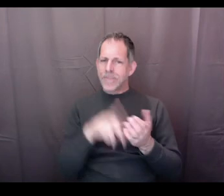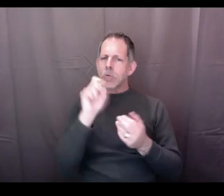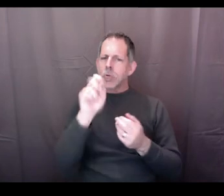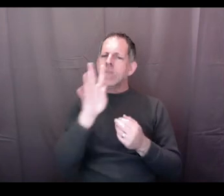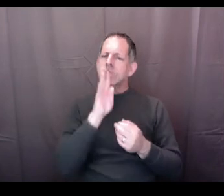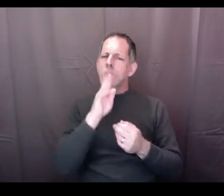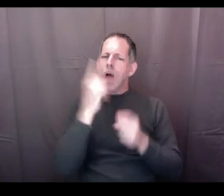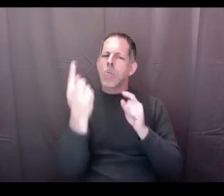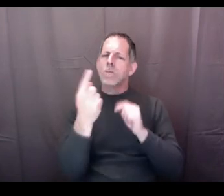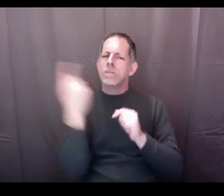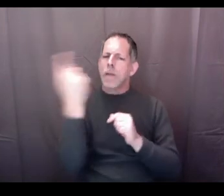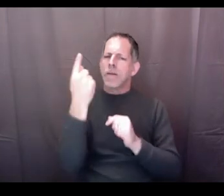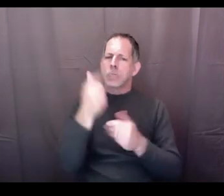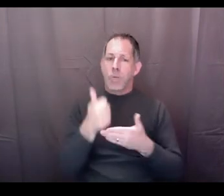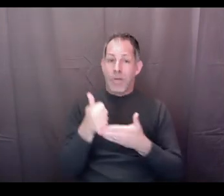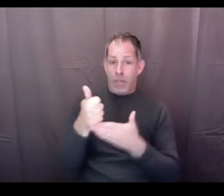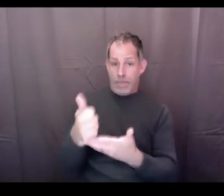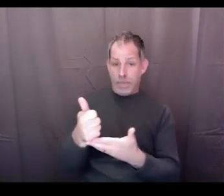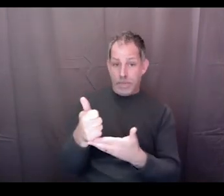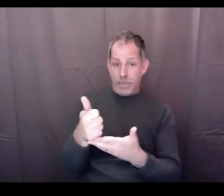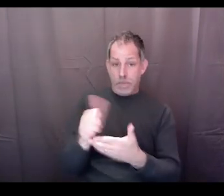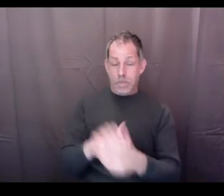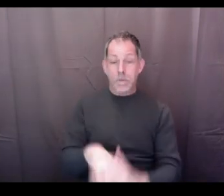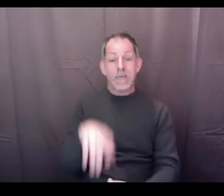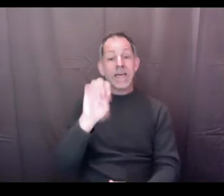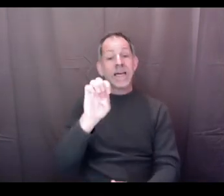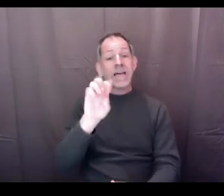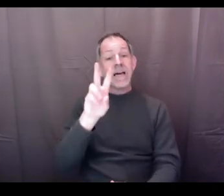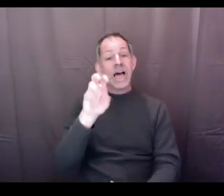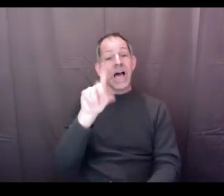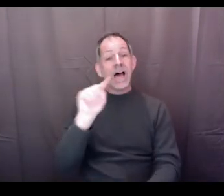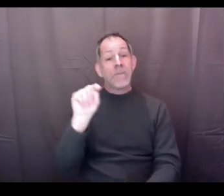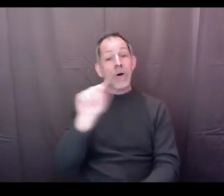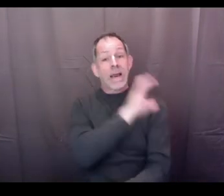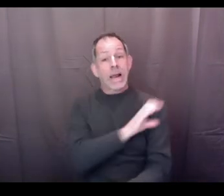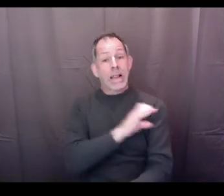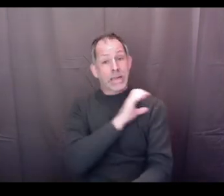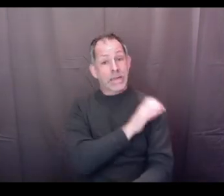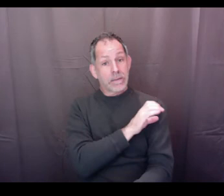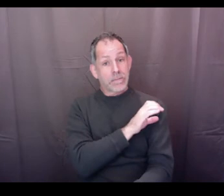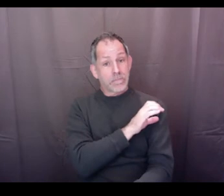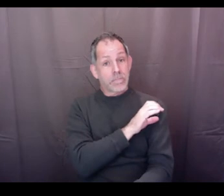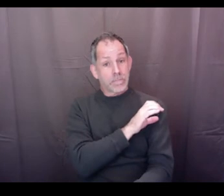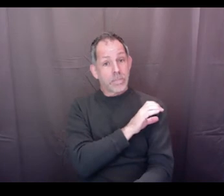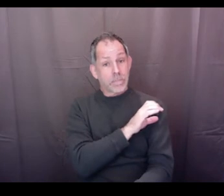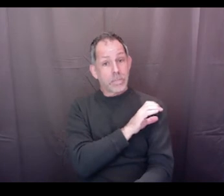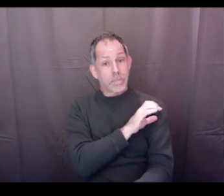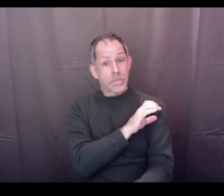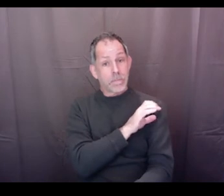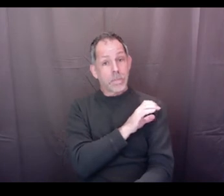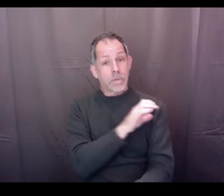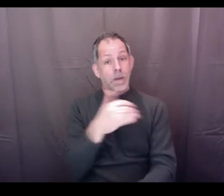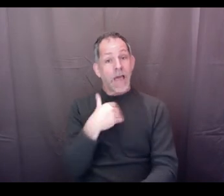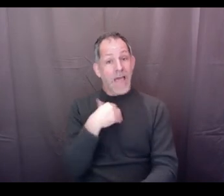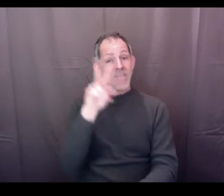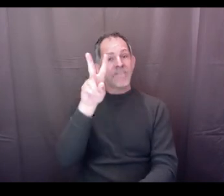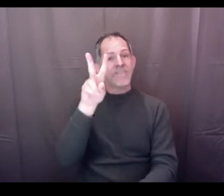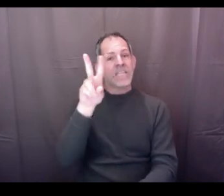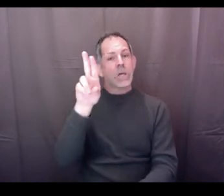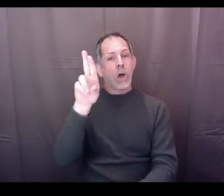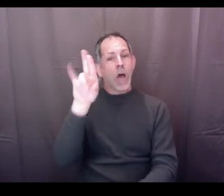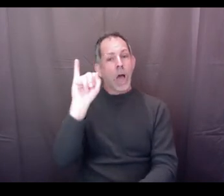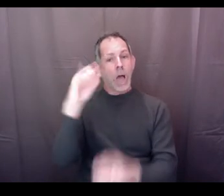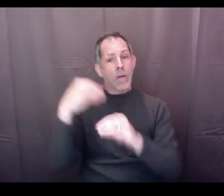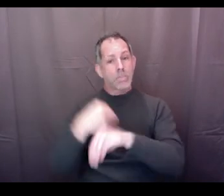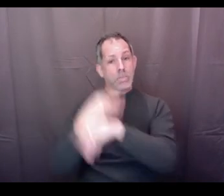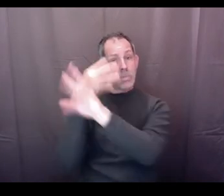to talk to somebody to get help. For example, at the Everett Clinic, which is part of Optum, we're doing video visits, and this has become